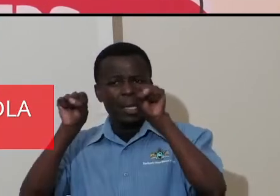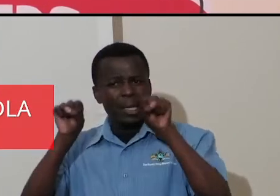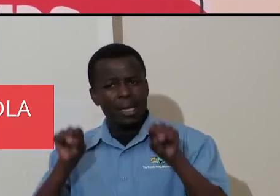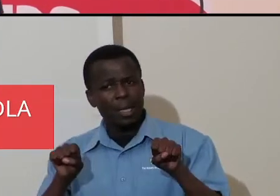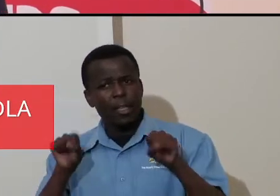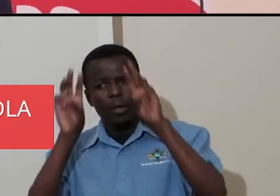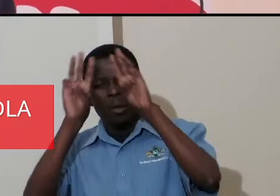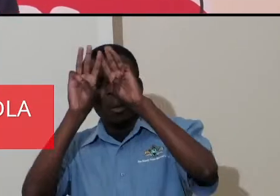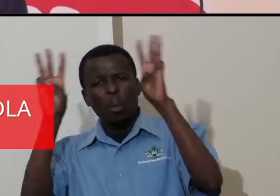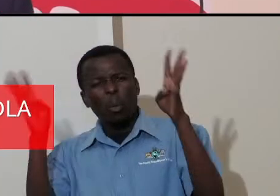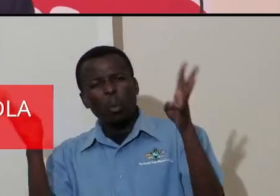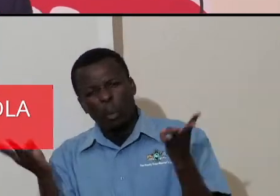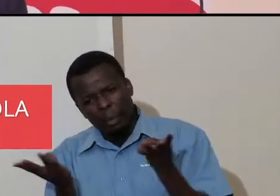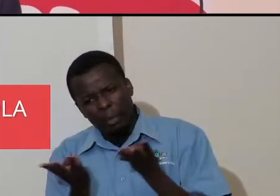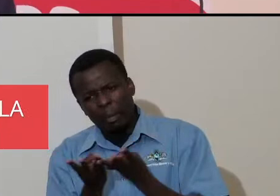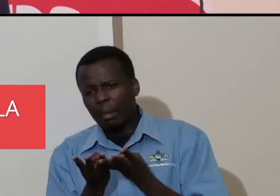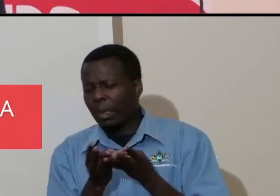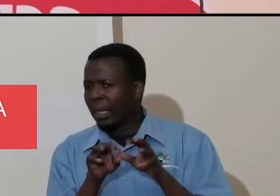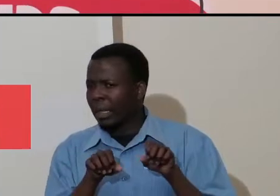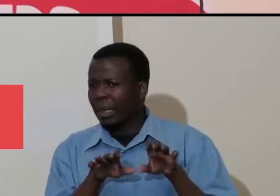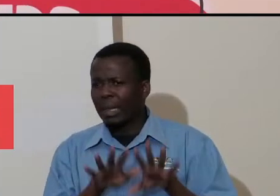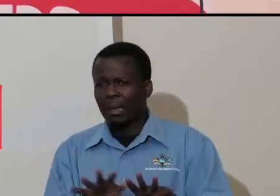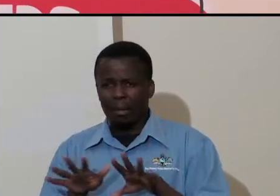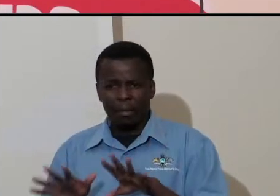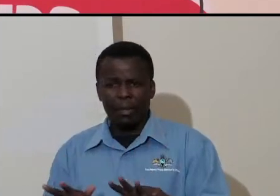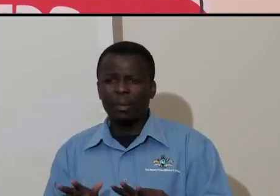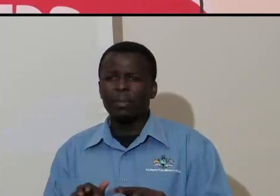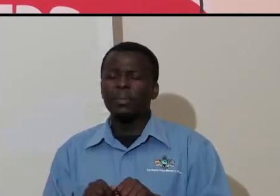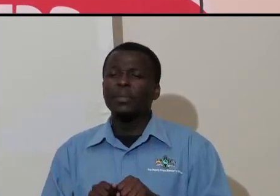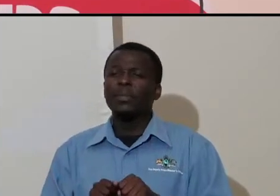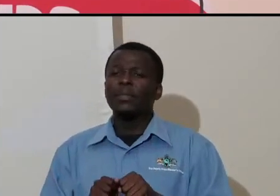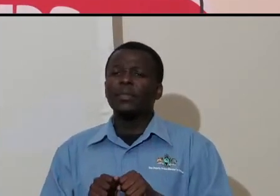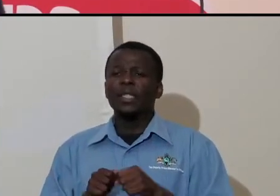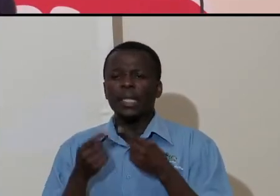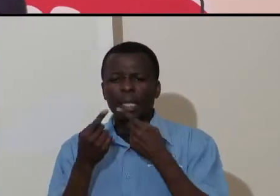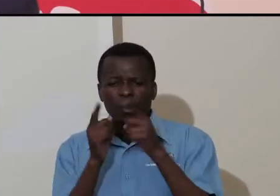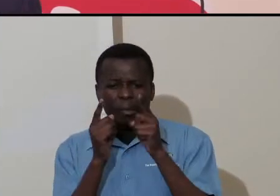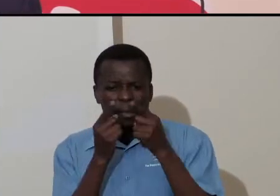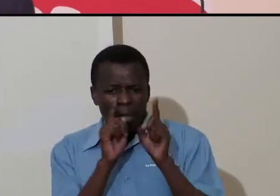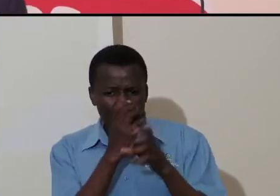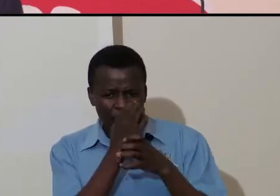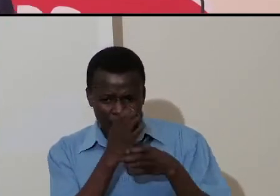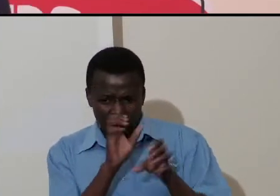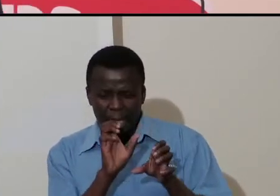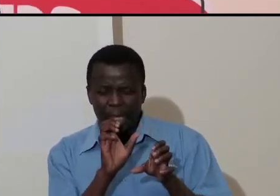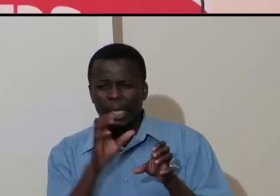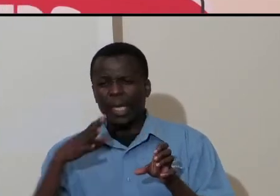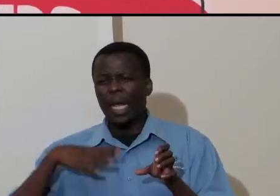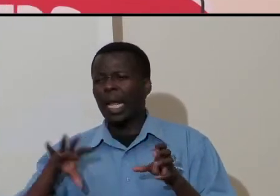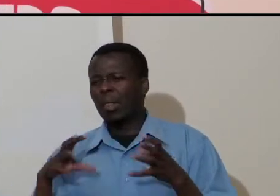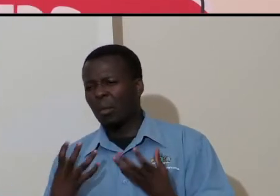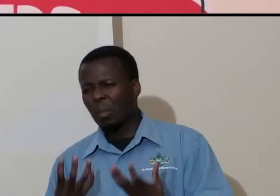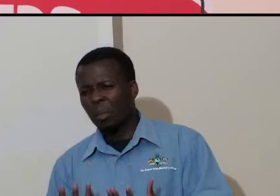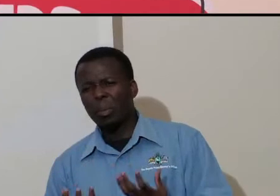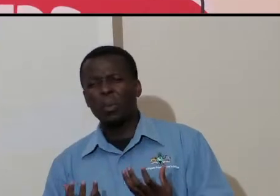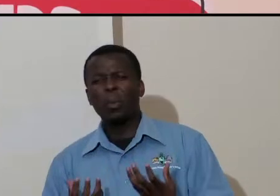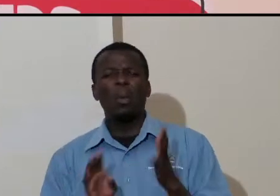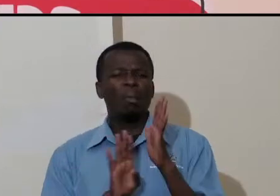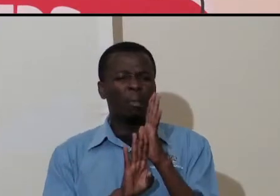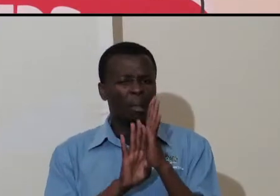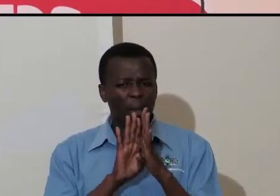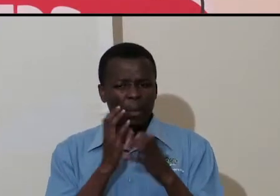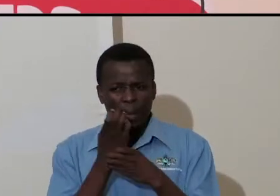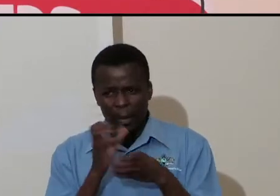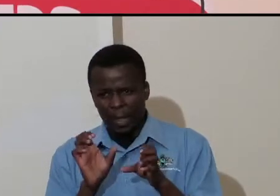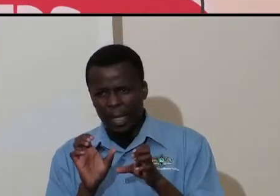It has exposed deep inequalities between countries, rich, poor, and developing, and amongst general